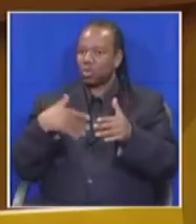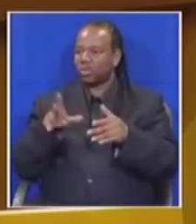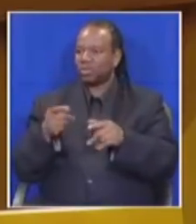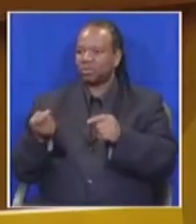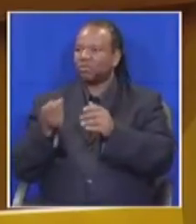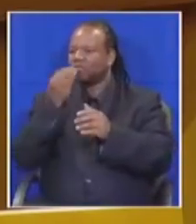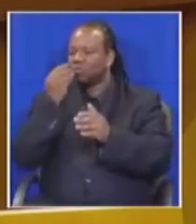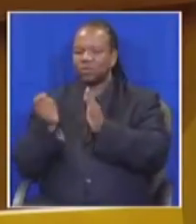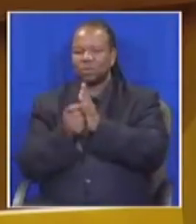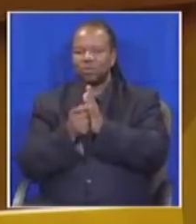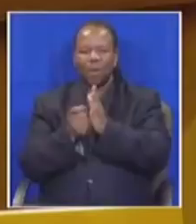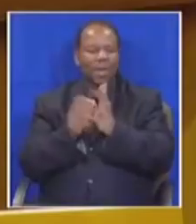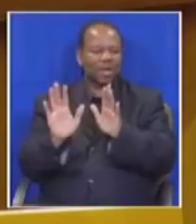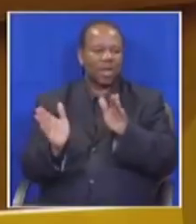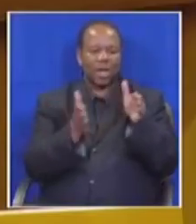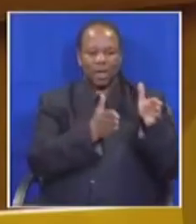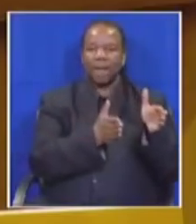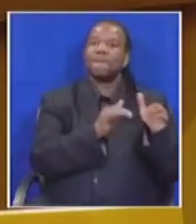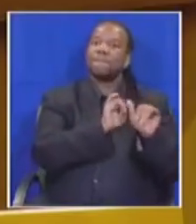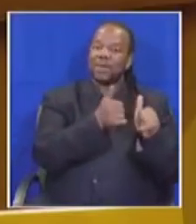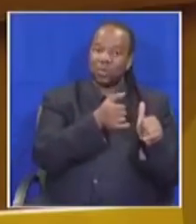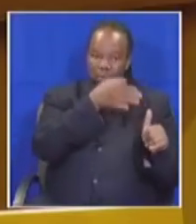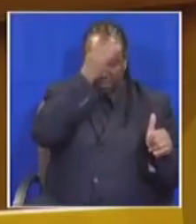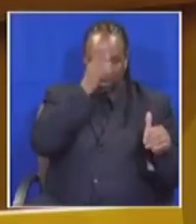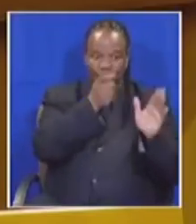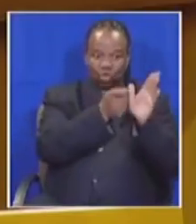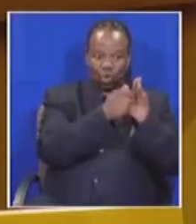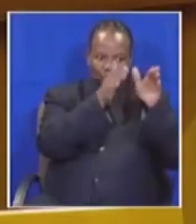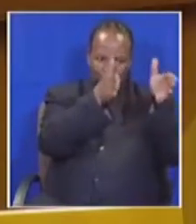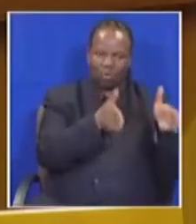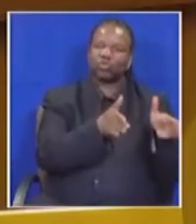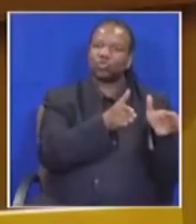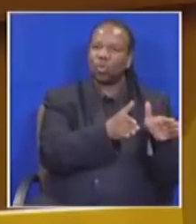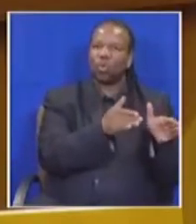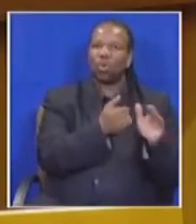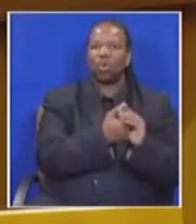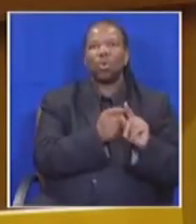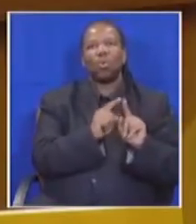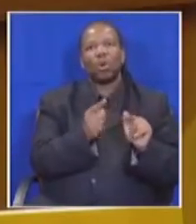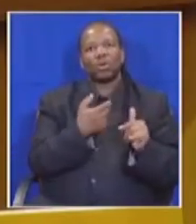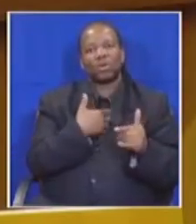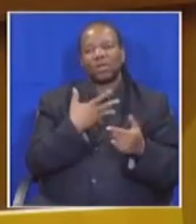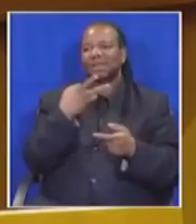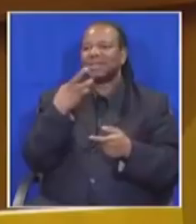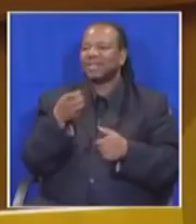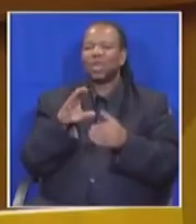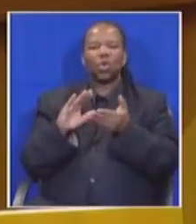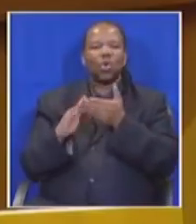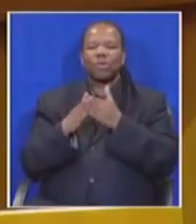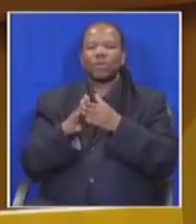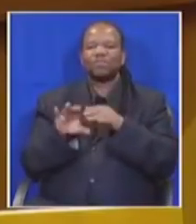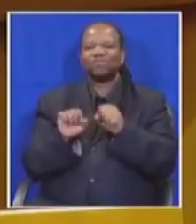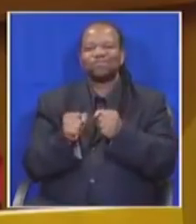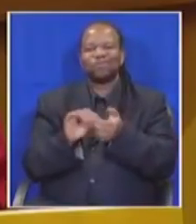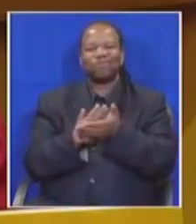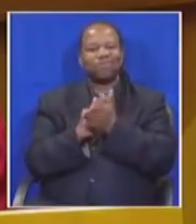Deputy Speaker, we feel that there should be a bigger conversation around alcohol because it continues to destroy our communities and is a key factor